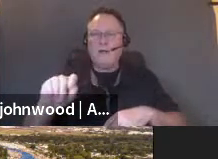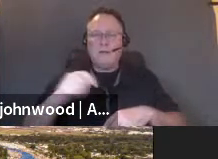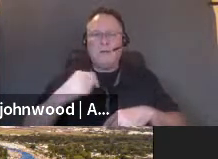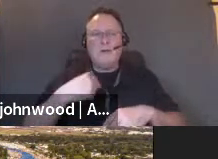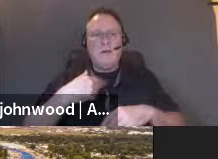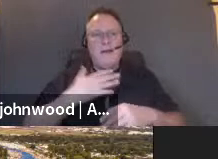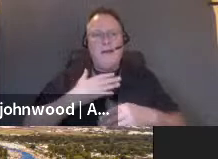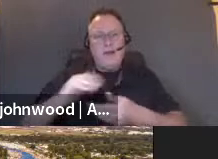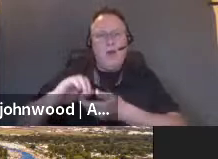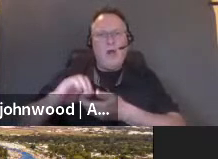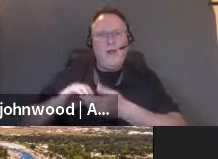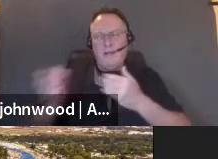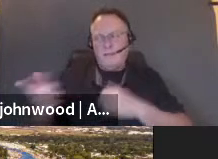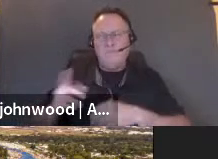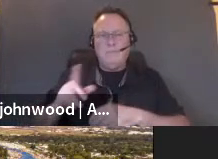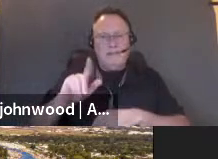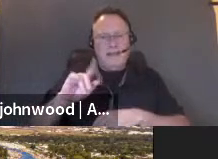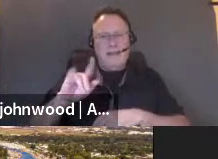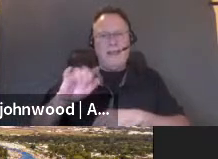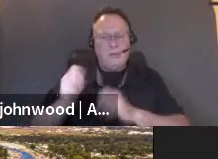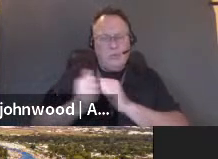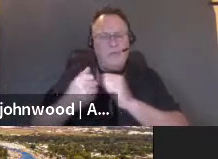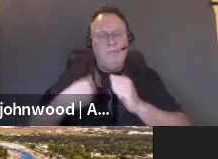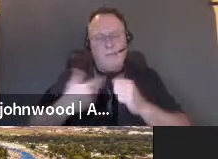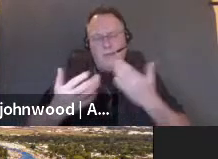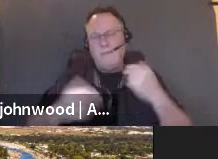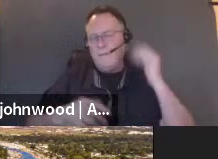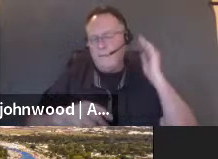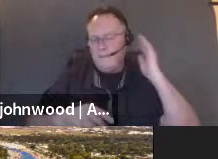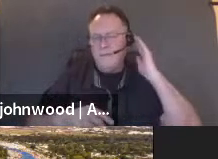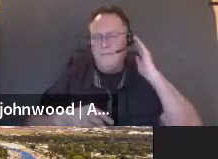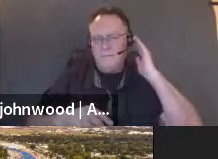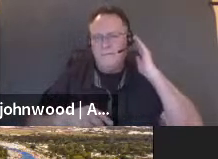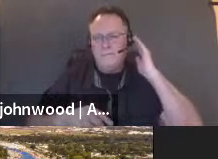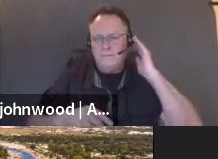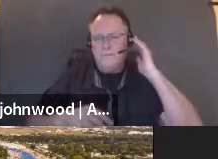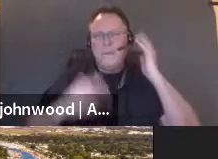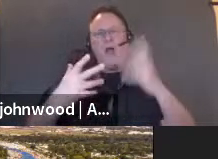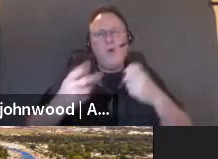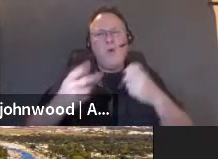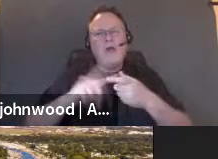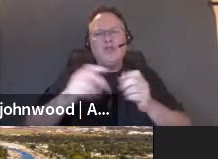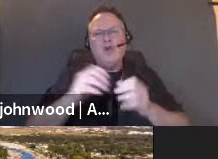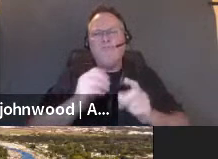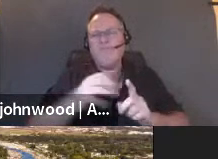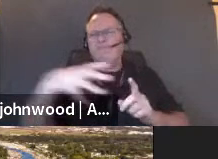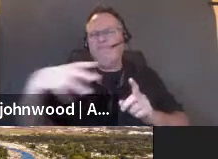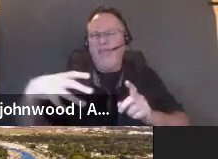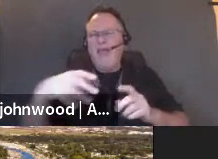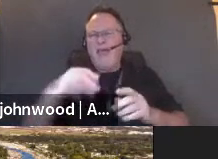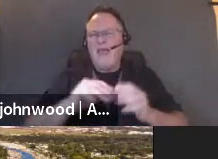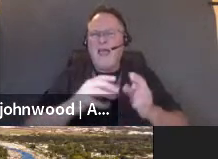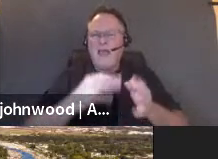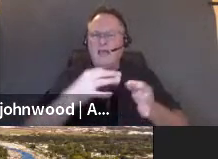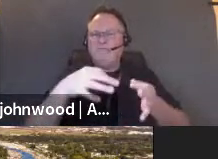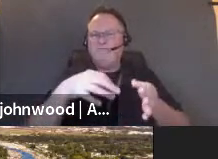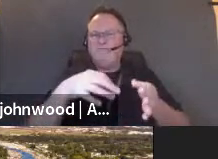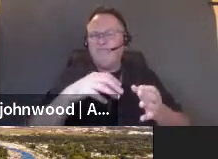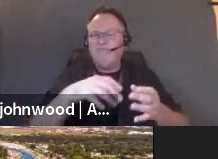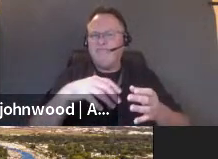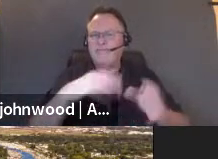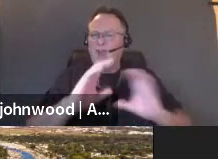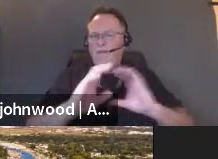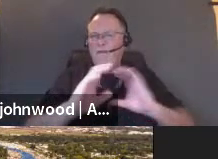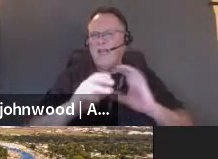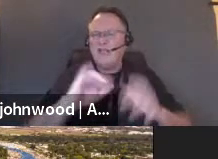colleague Lily is with me. Want to expand on the conversation that we had last time you saw us. We